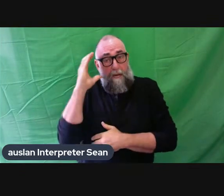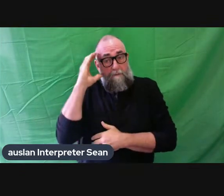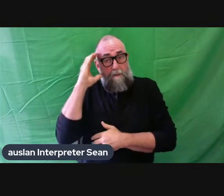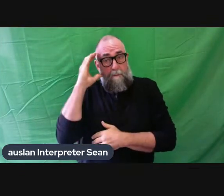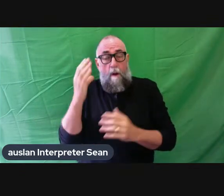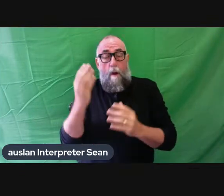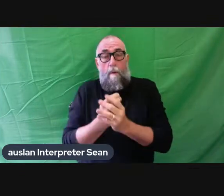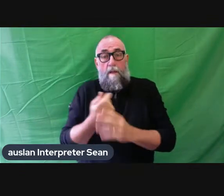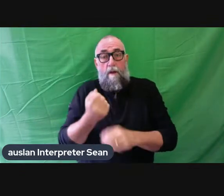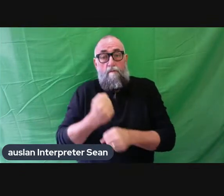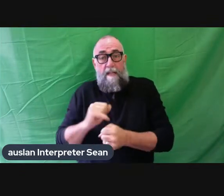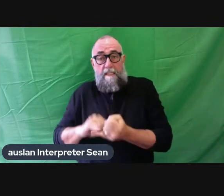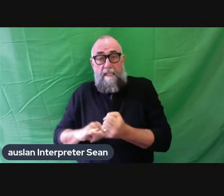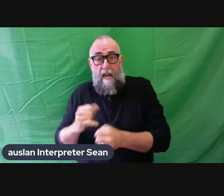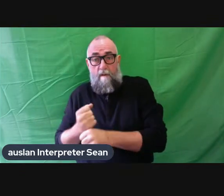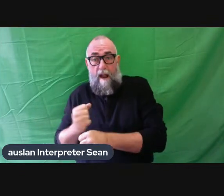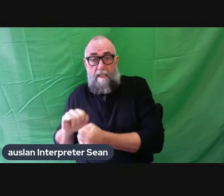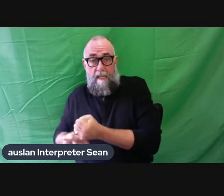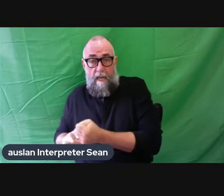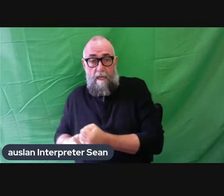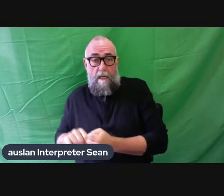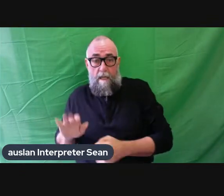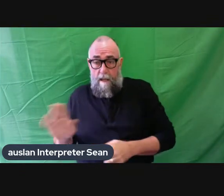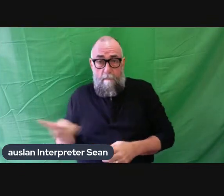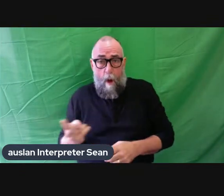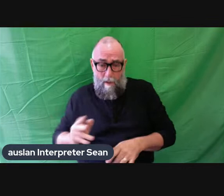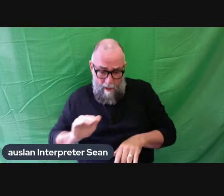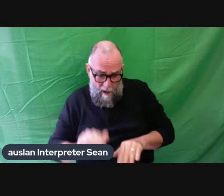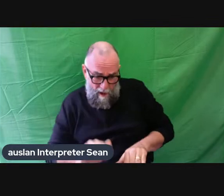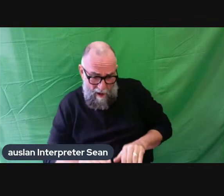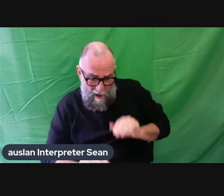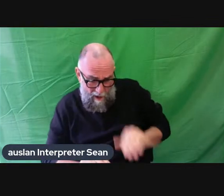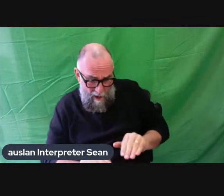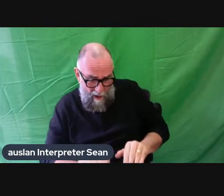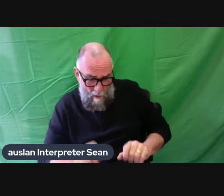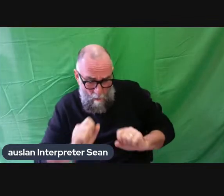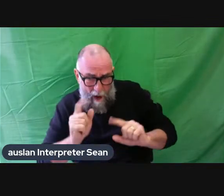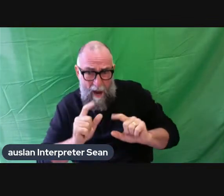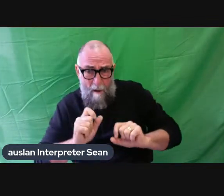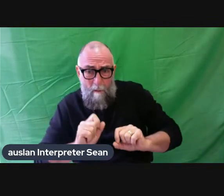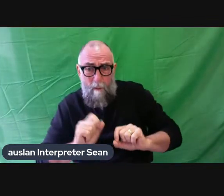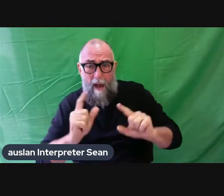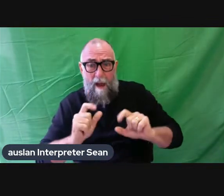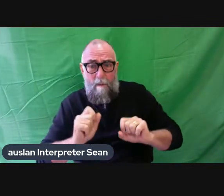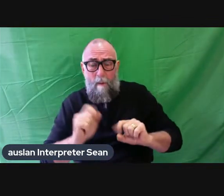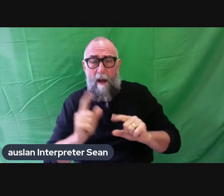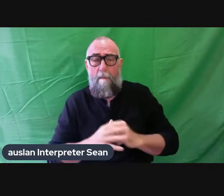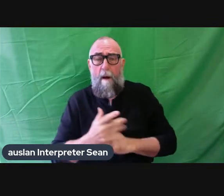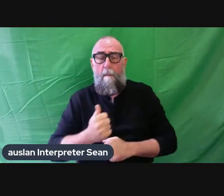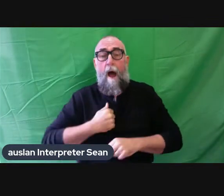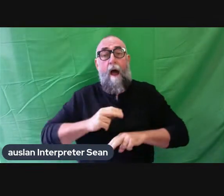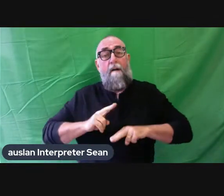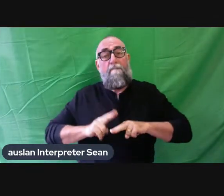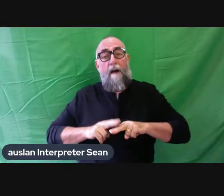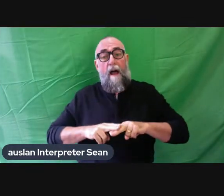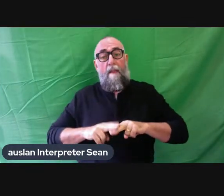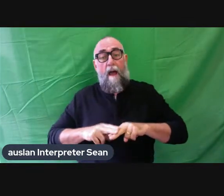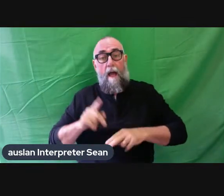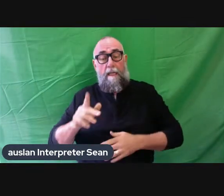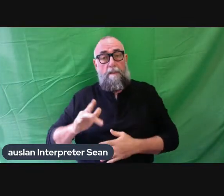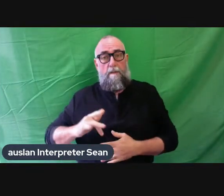grandsons, begging her to wake up. My father, however, is a stroke